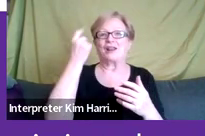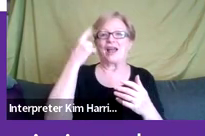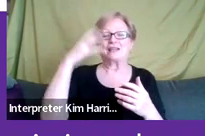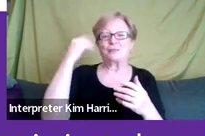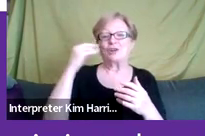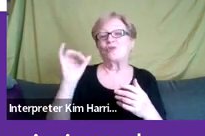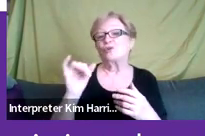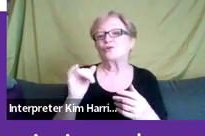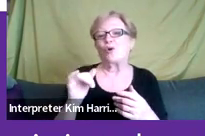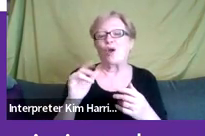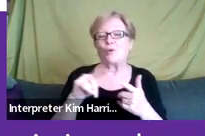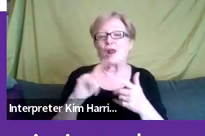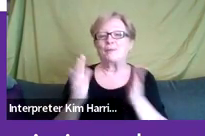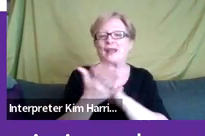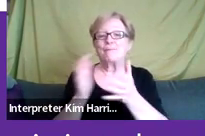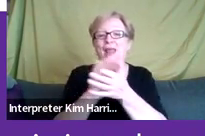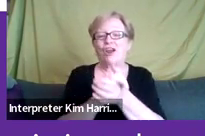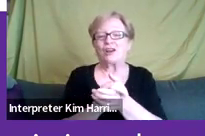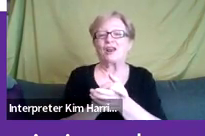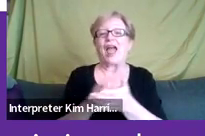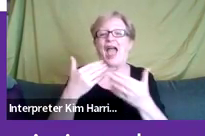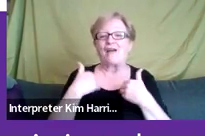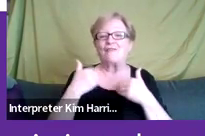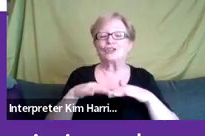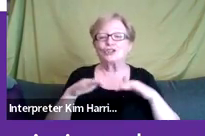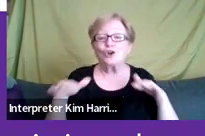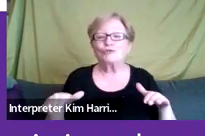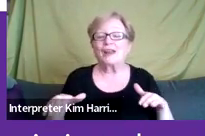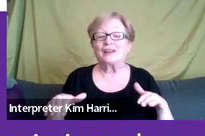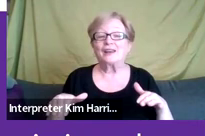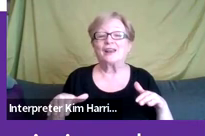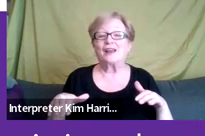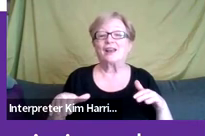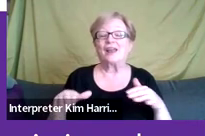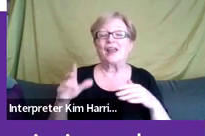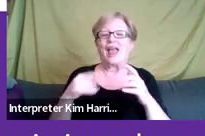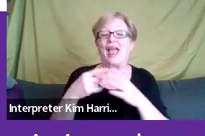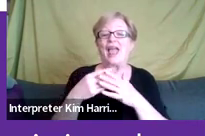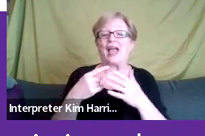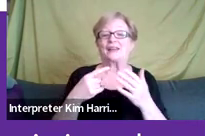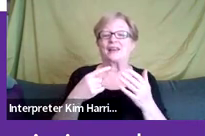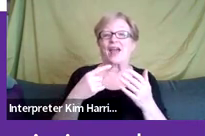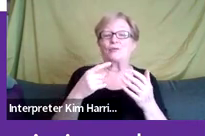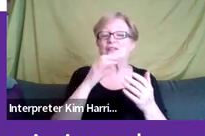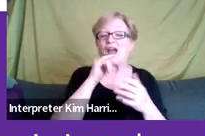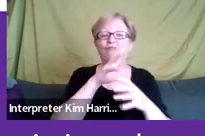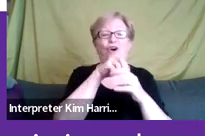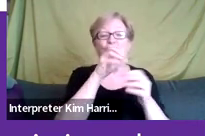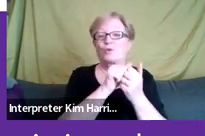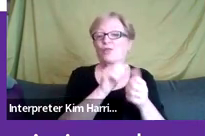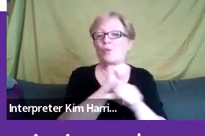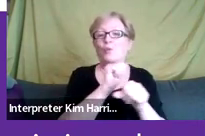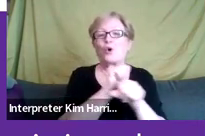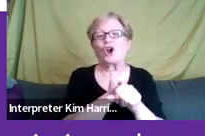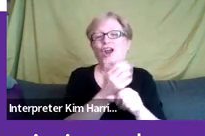and started having children, I was out of the workforce for some